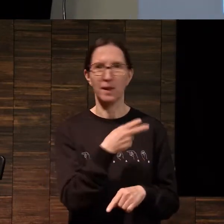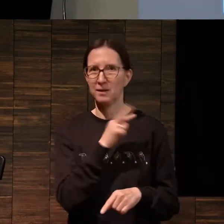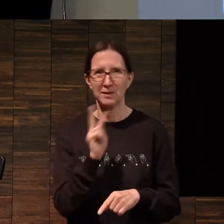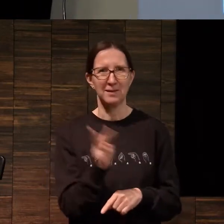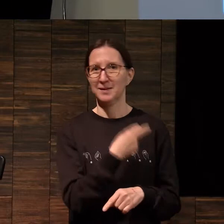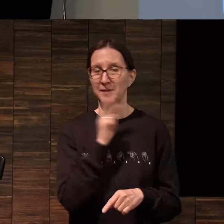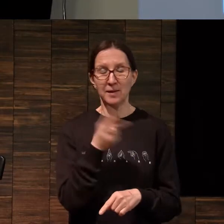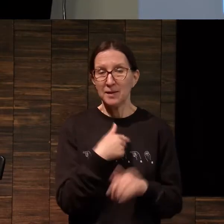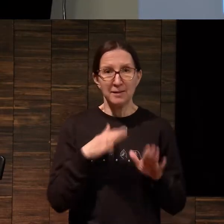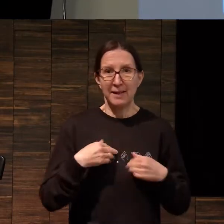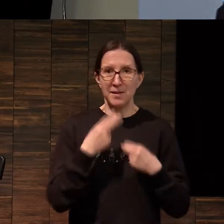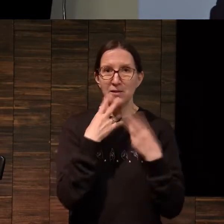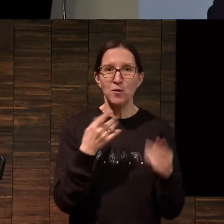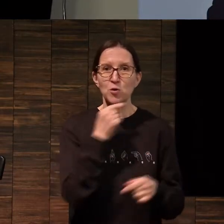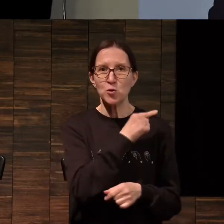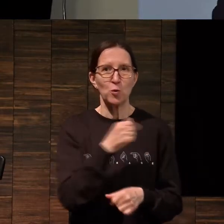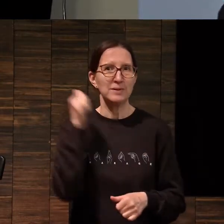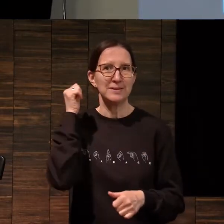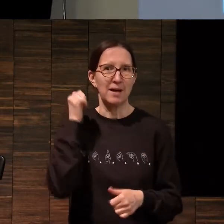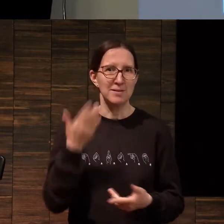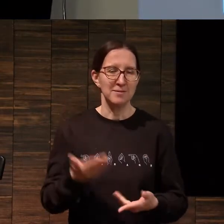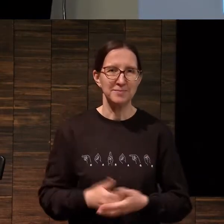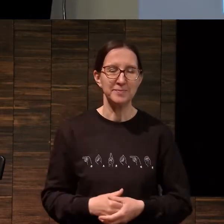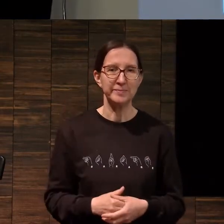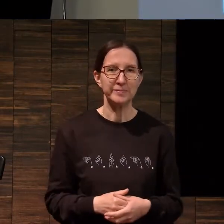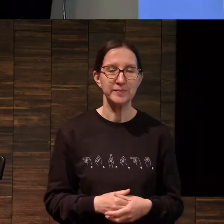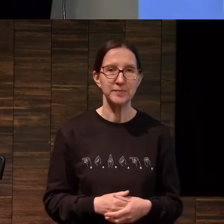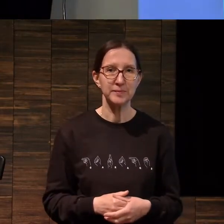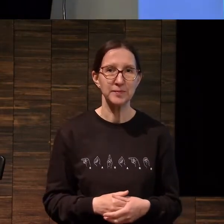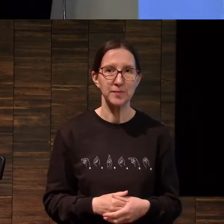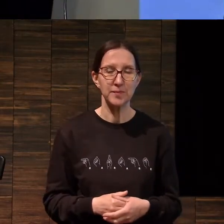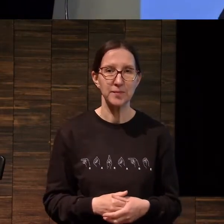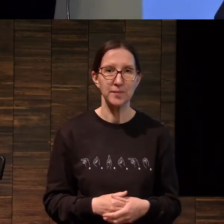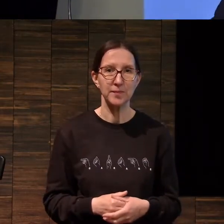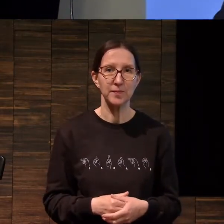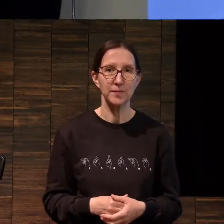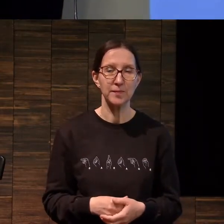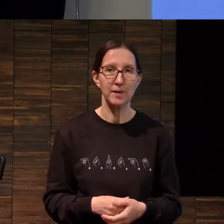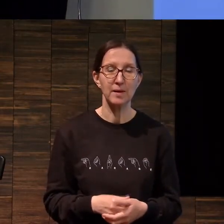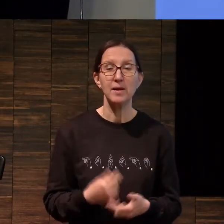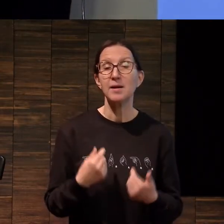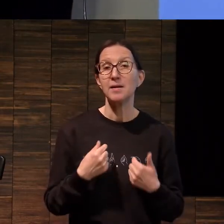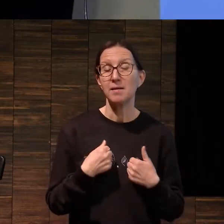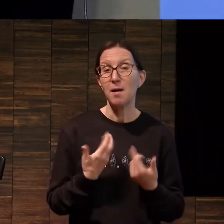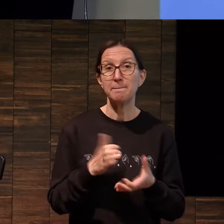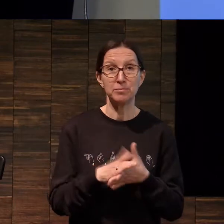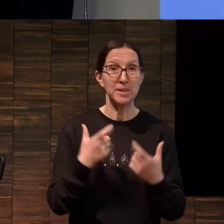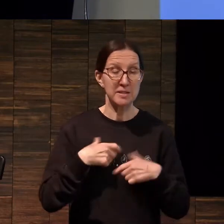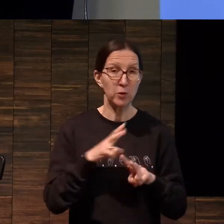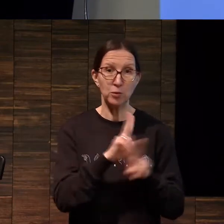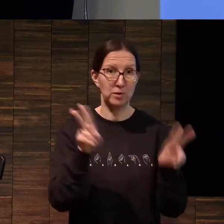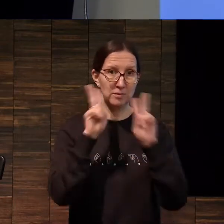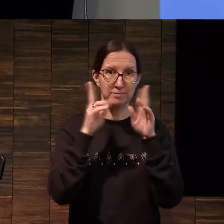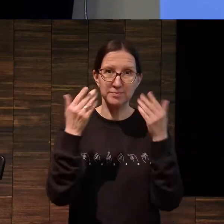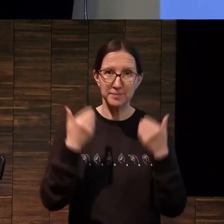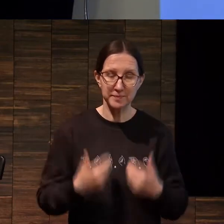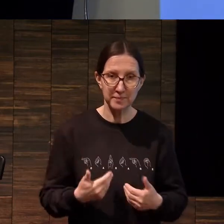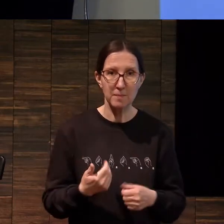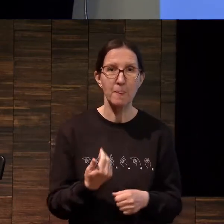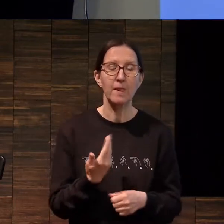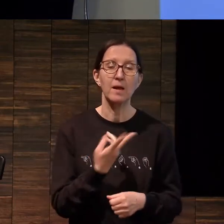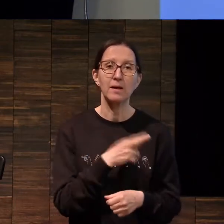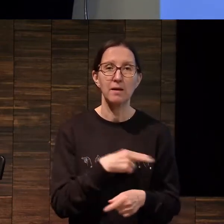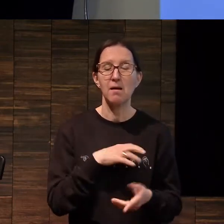I think I will be turning around a lot because I cannot see the slides like this. So allow me to